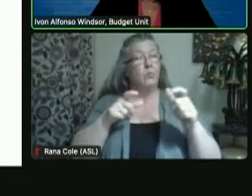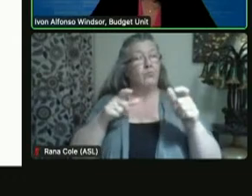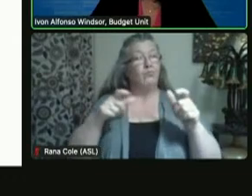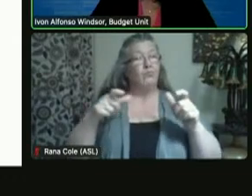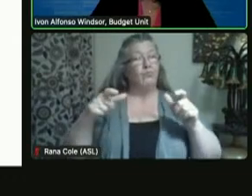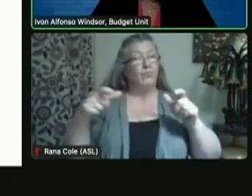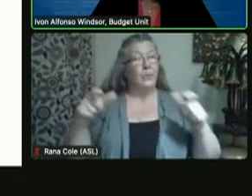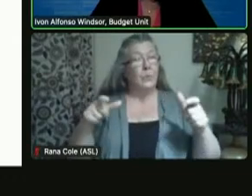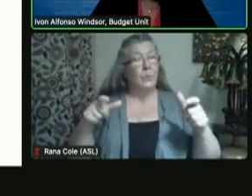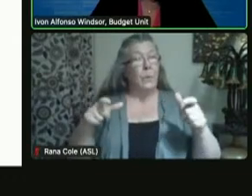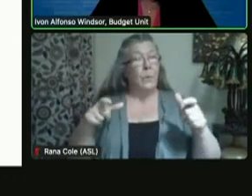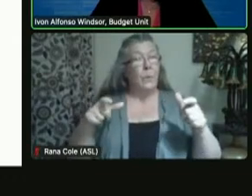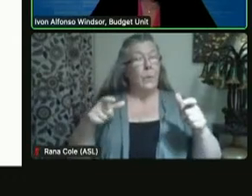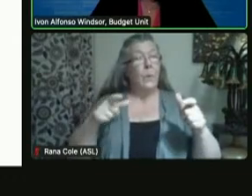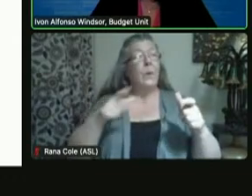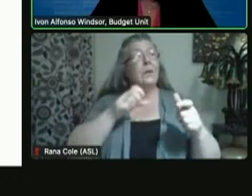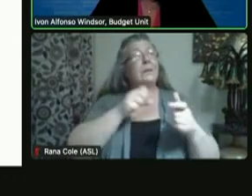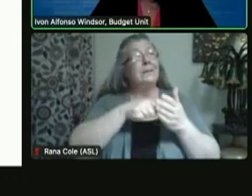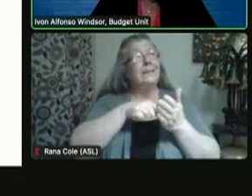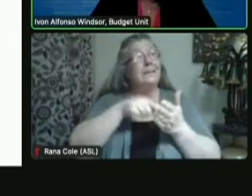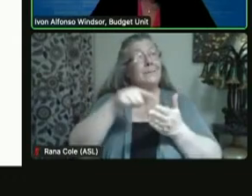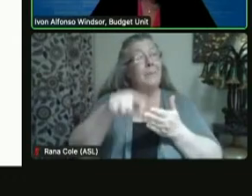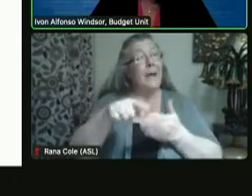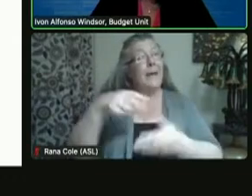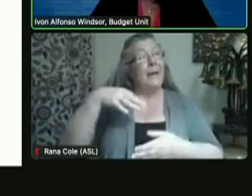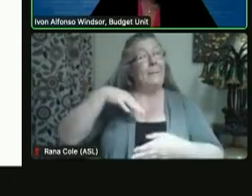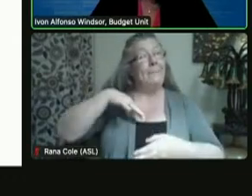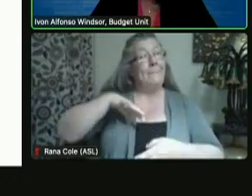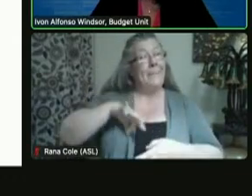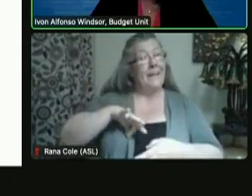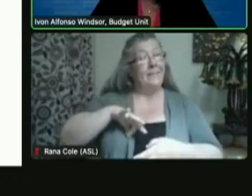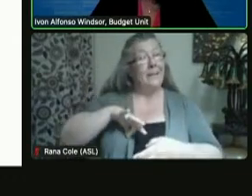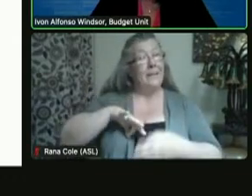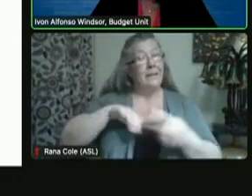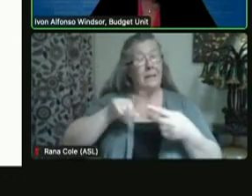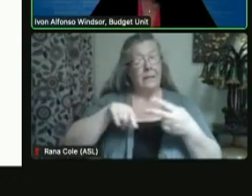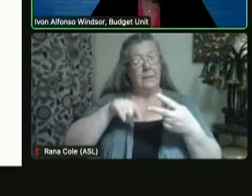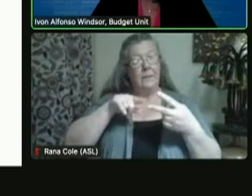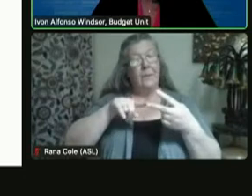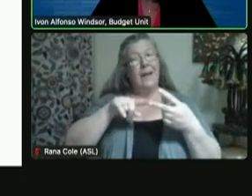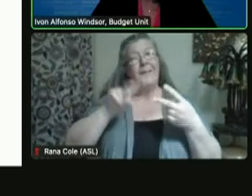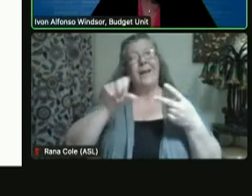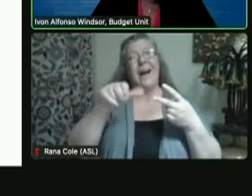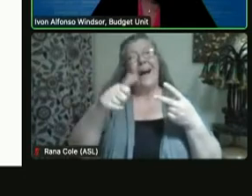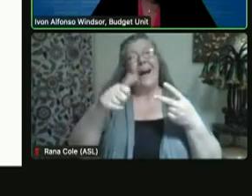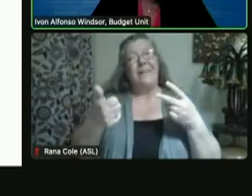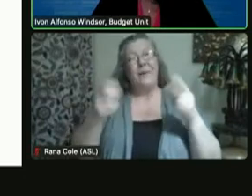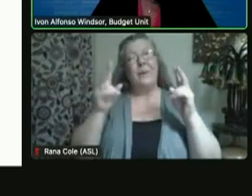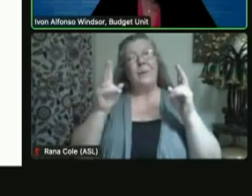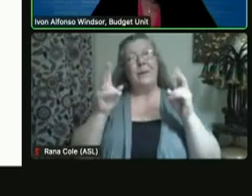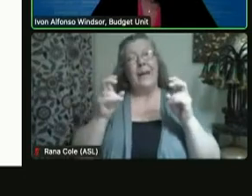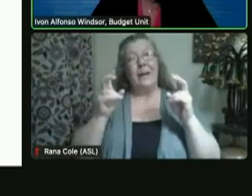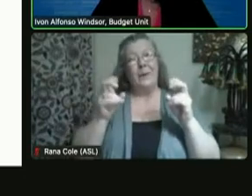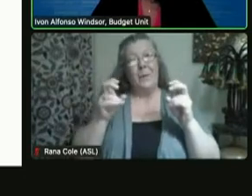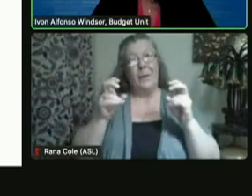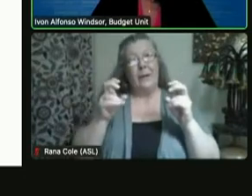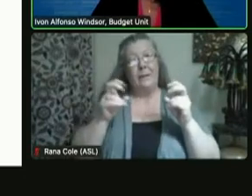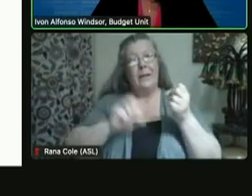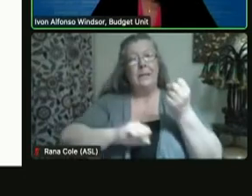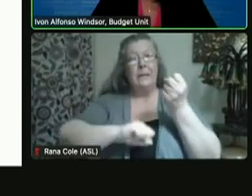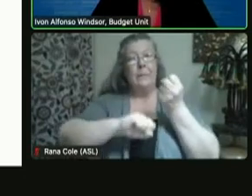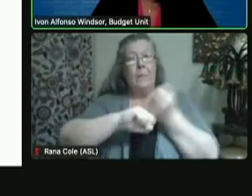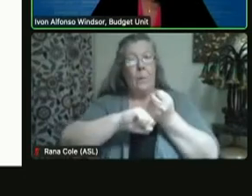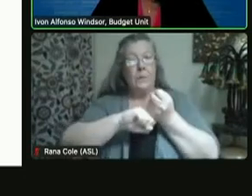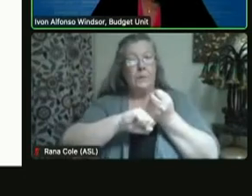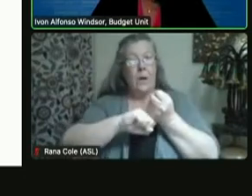and benefits, 4% of our budget goes to a category that is called other, and that supports our utilities, our fuel.